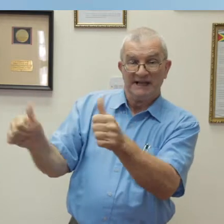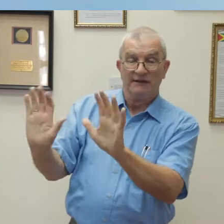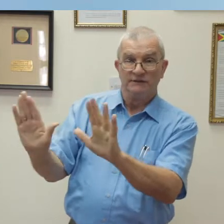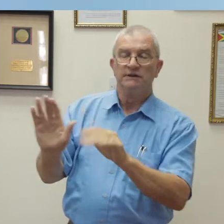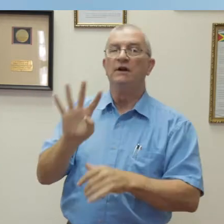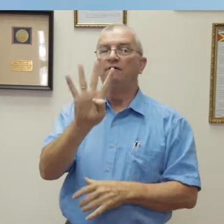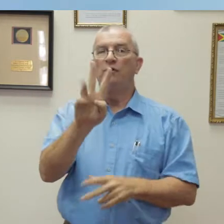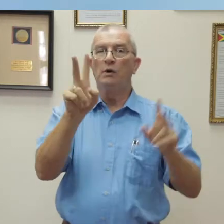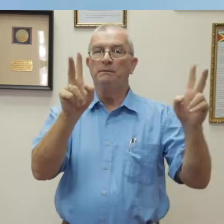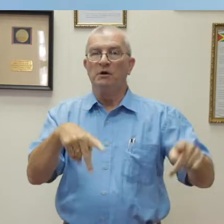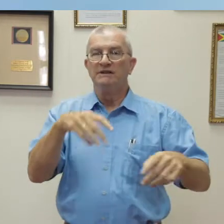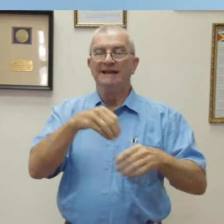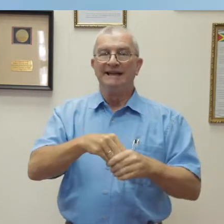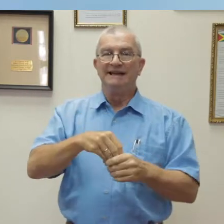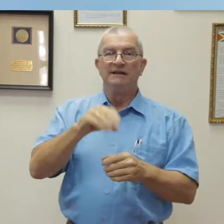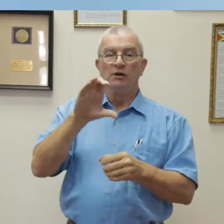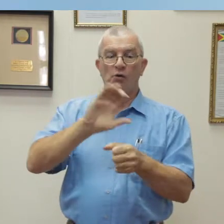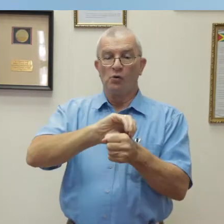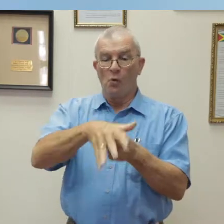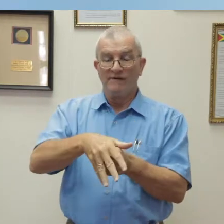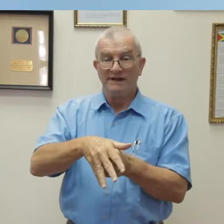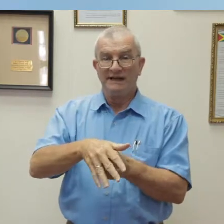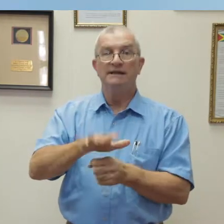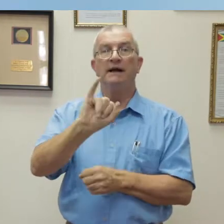our COVID-19 ICU.